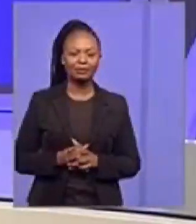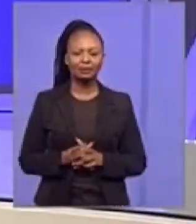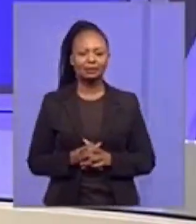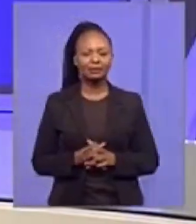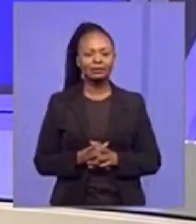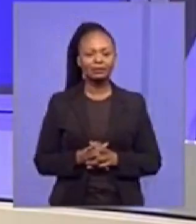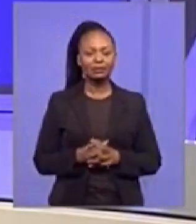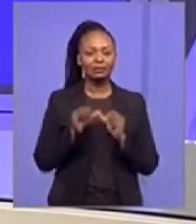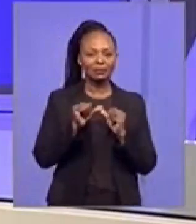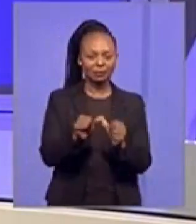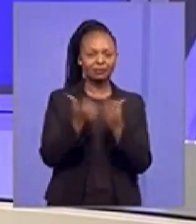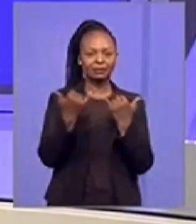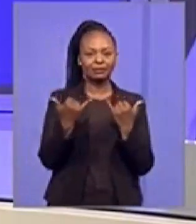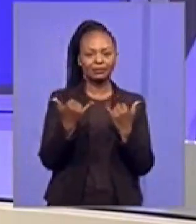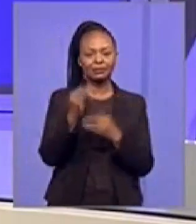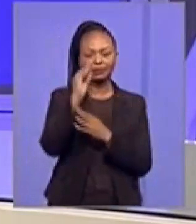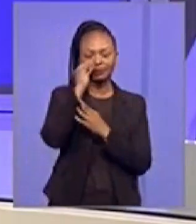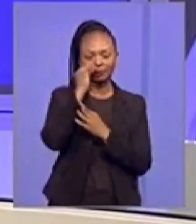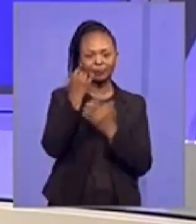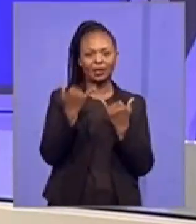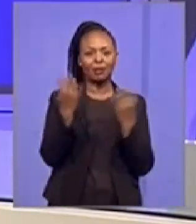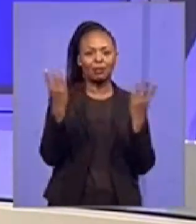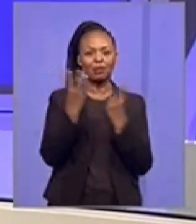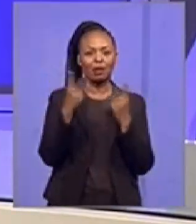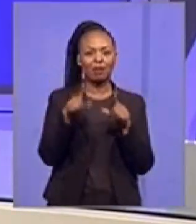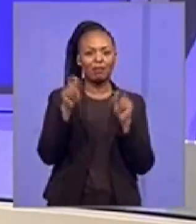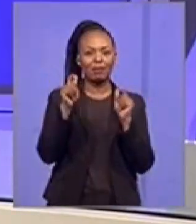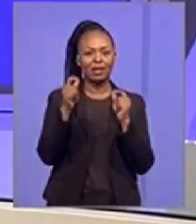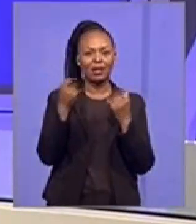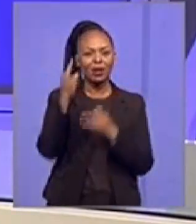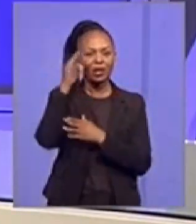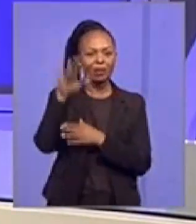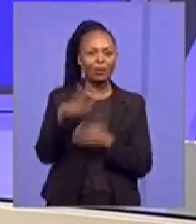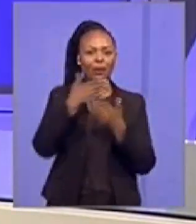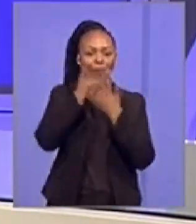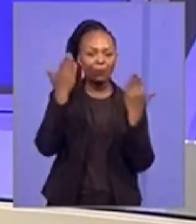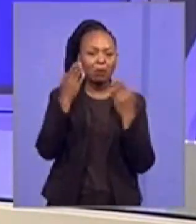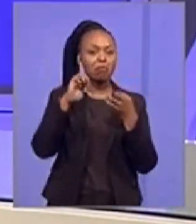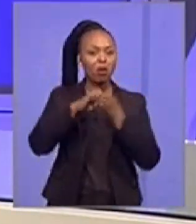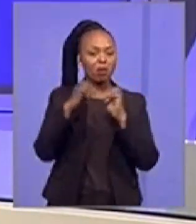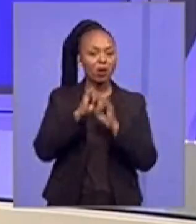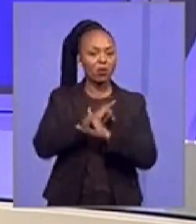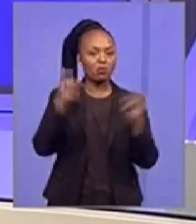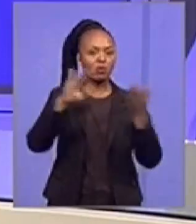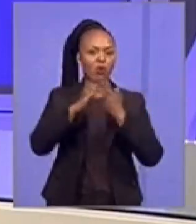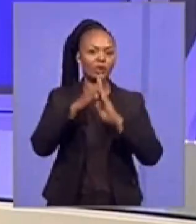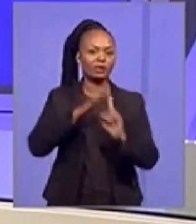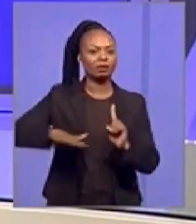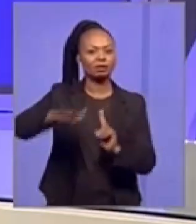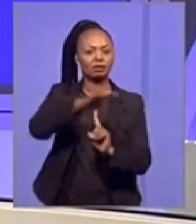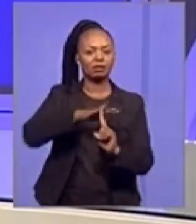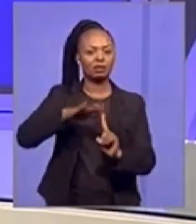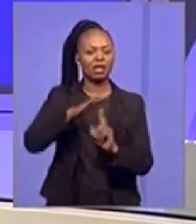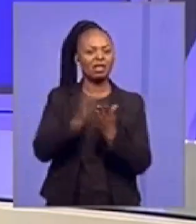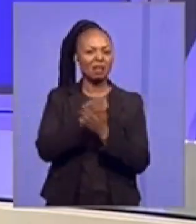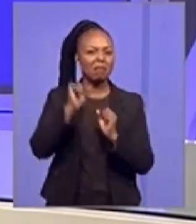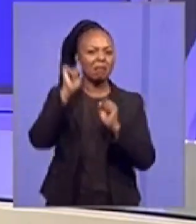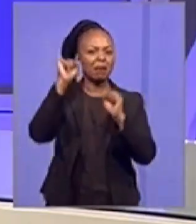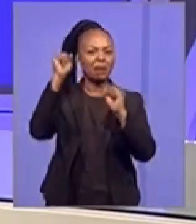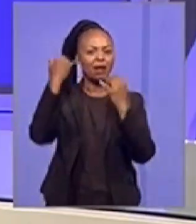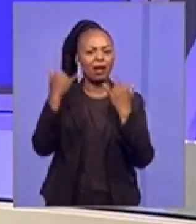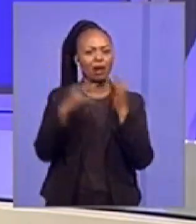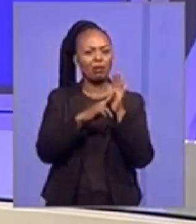hatela pele palo e ntseng eketsa ya batho ba hlokang bodulo Cape Town e lebisa mathateng a mangata ka ra baahi mekgatlo ba itseki e